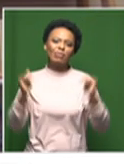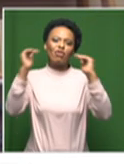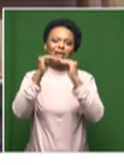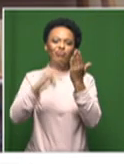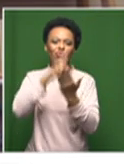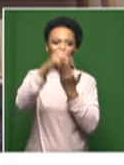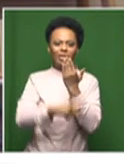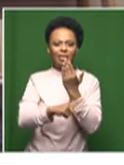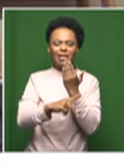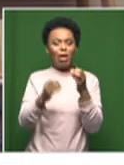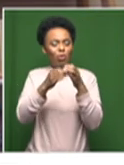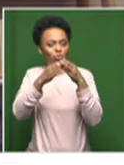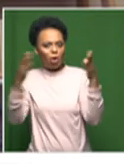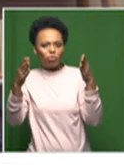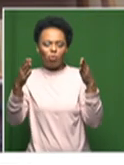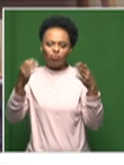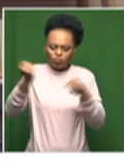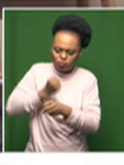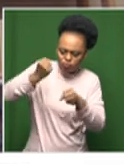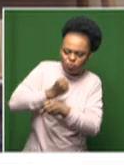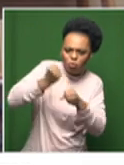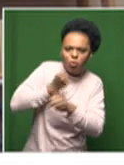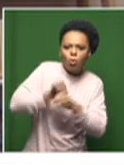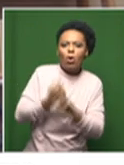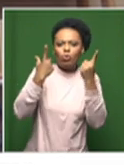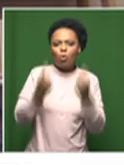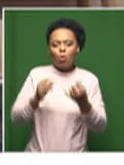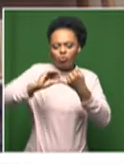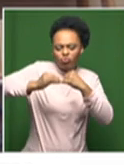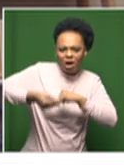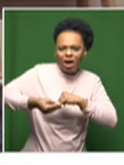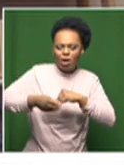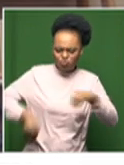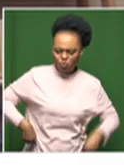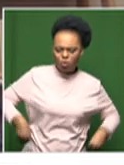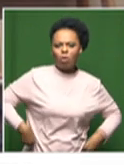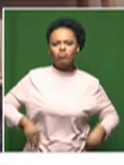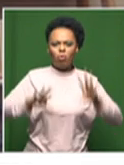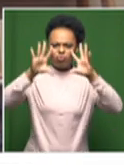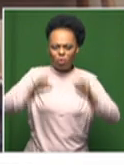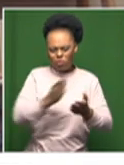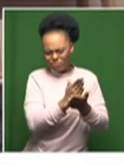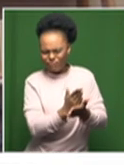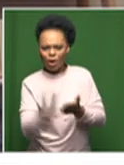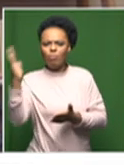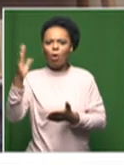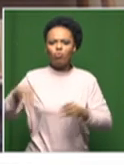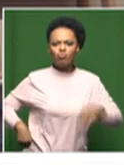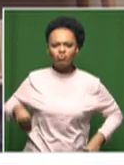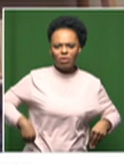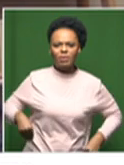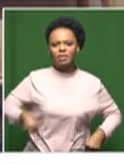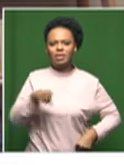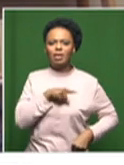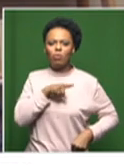have a massive process underway to try and at least break through the corruption and try to pull the heart out of the system